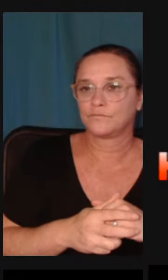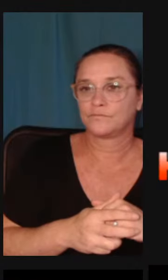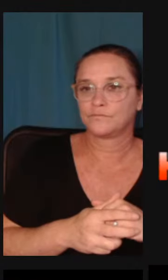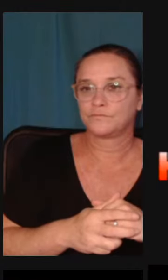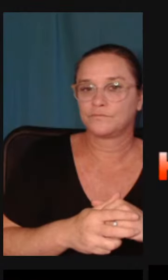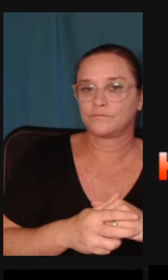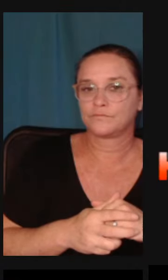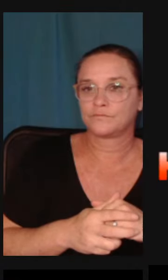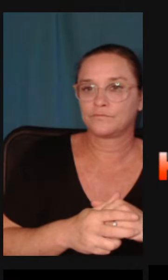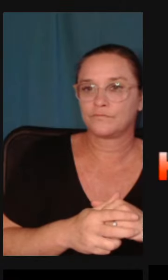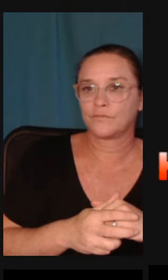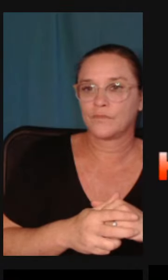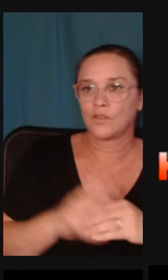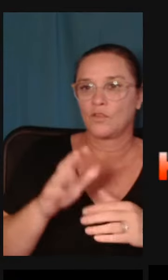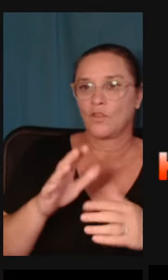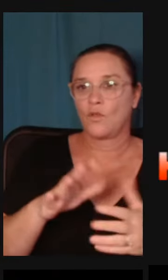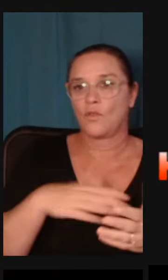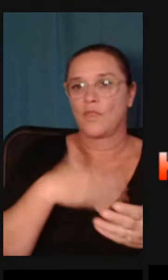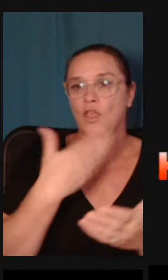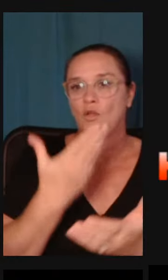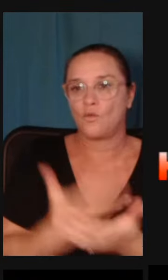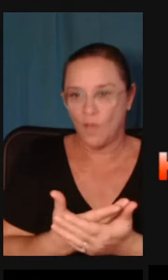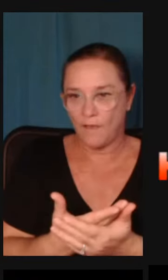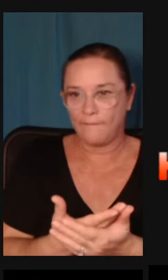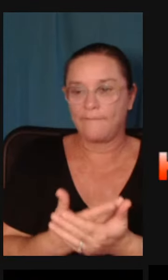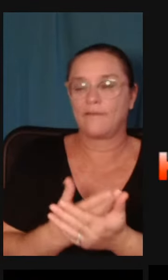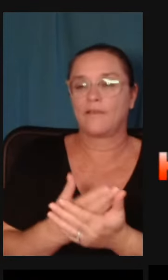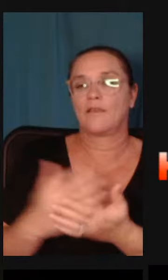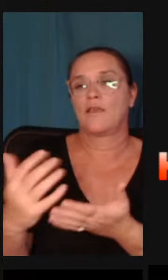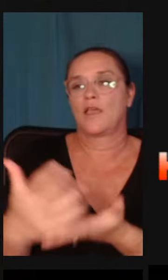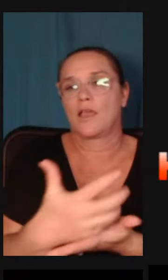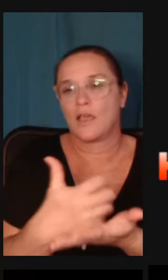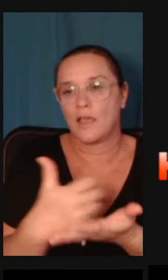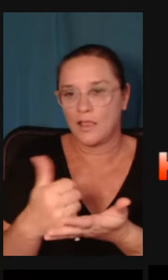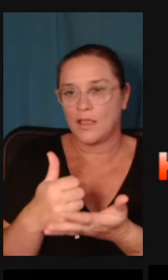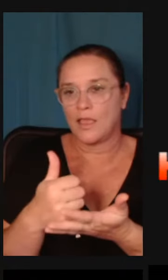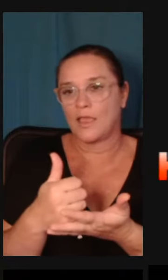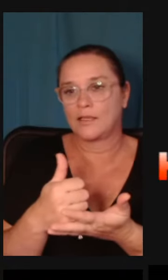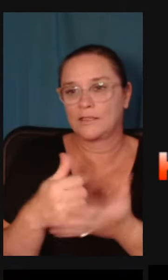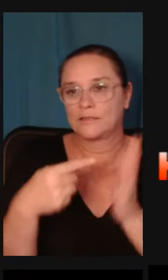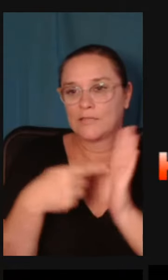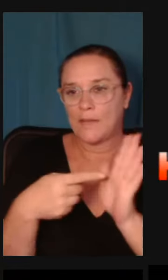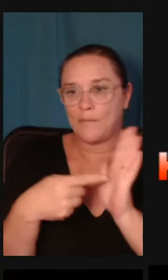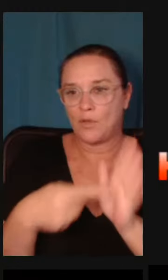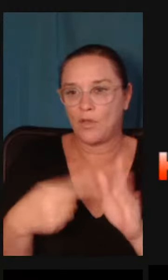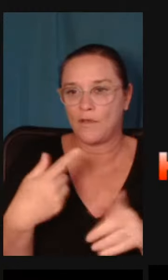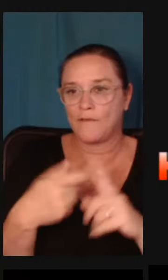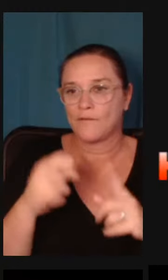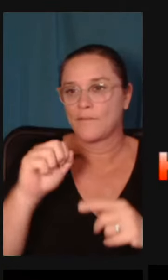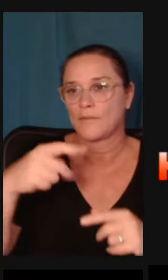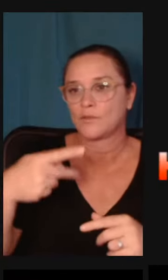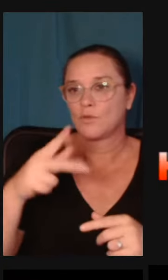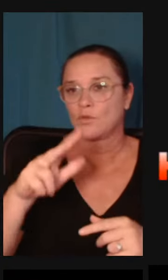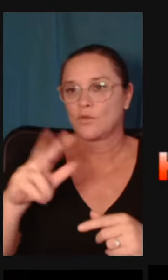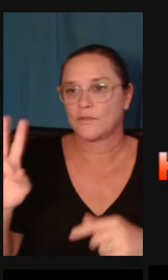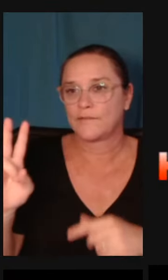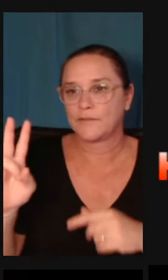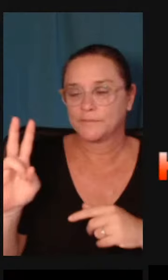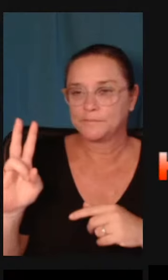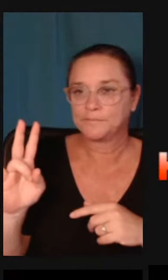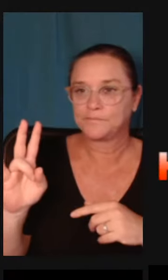So there they are, landing in a crater floor, collecting lava samples from episode 37.